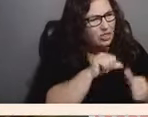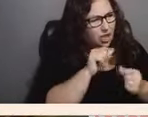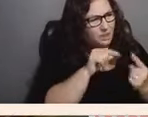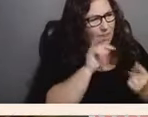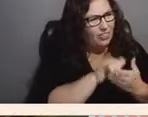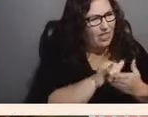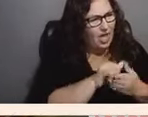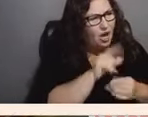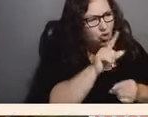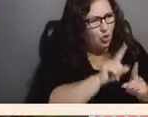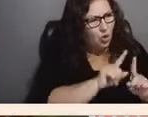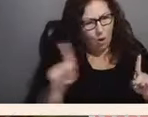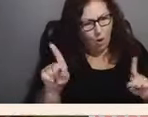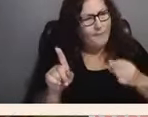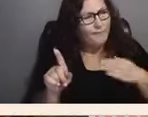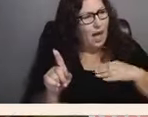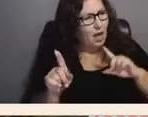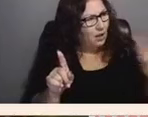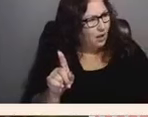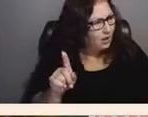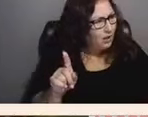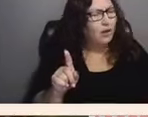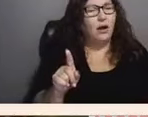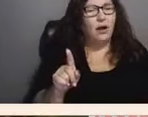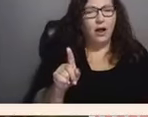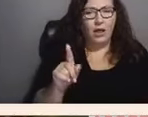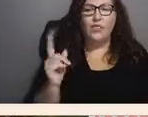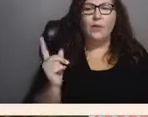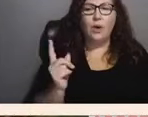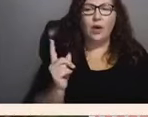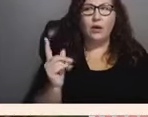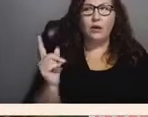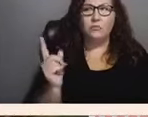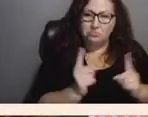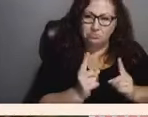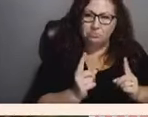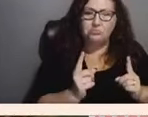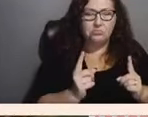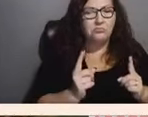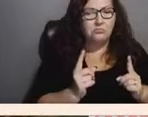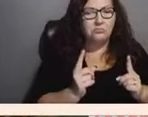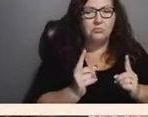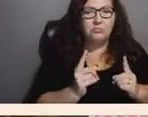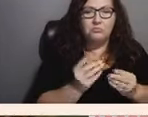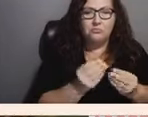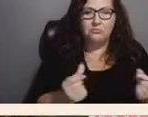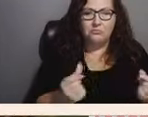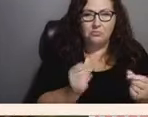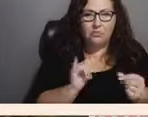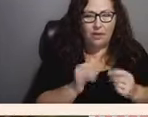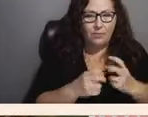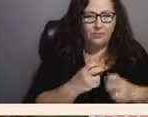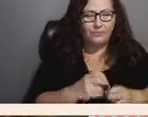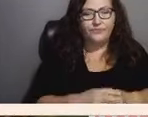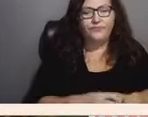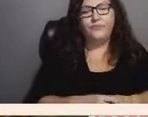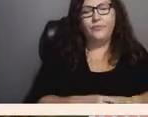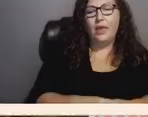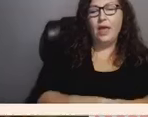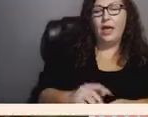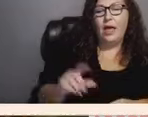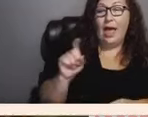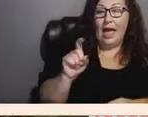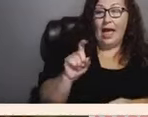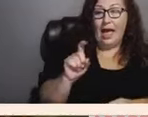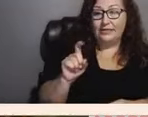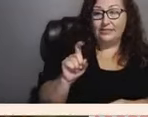corner, I go in my corner, we come together and we think on these things. X. Wow.